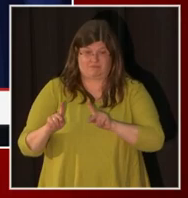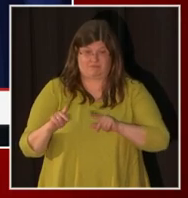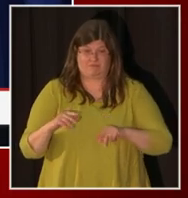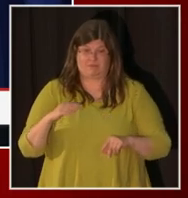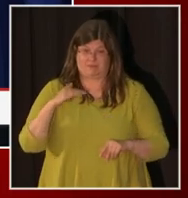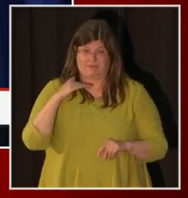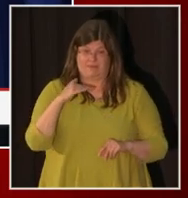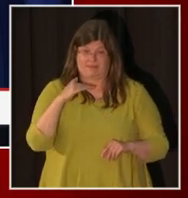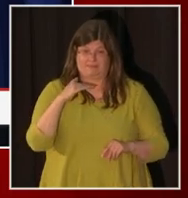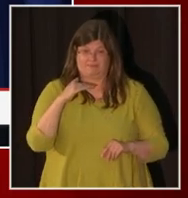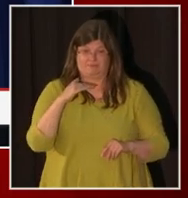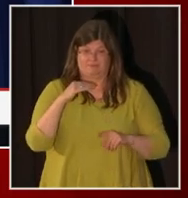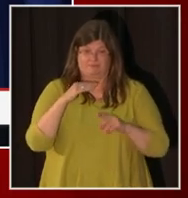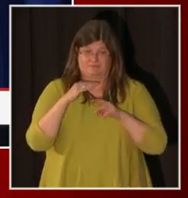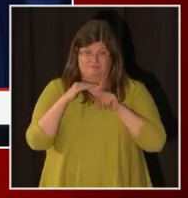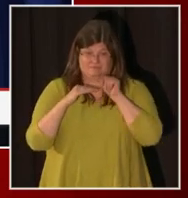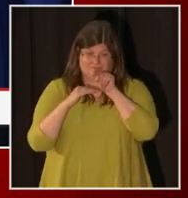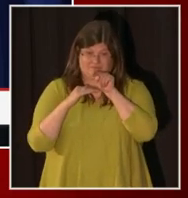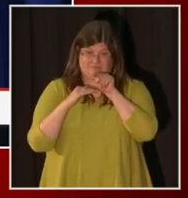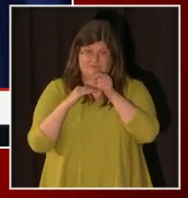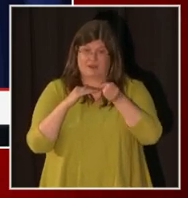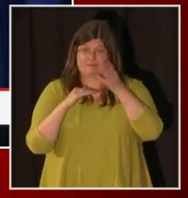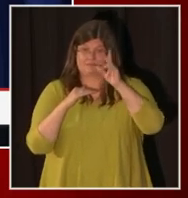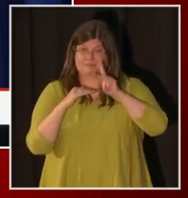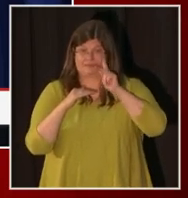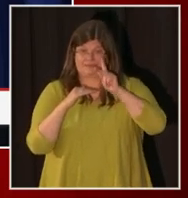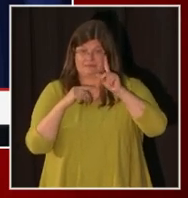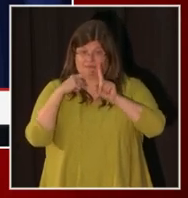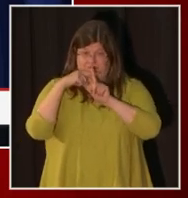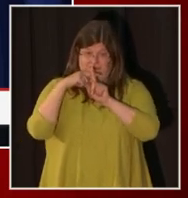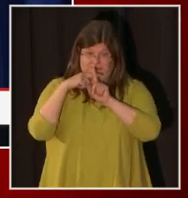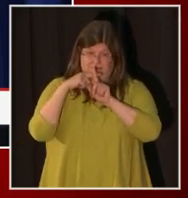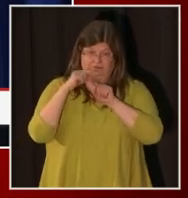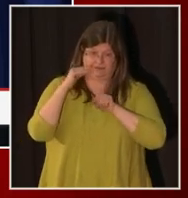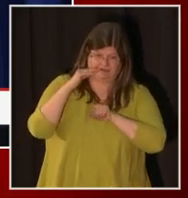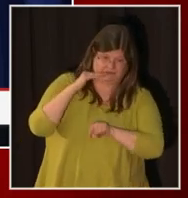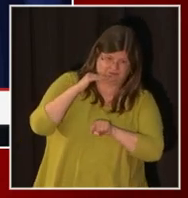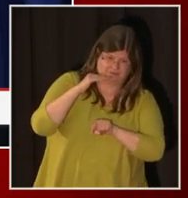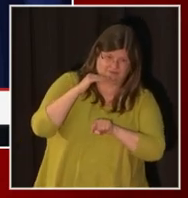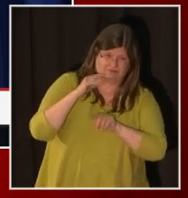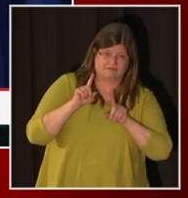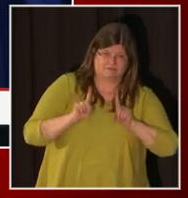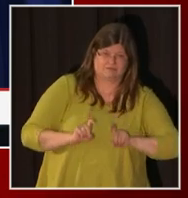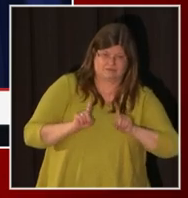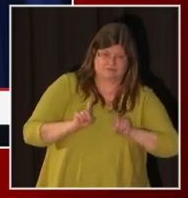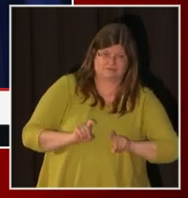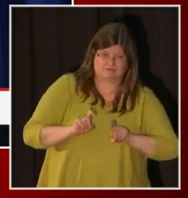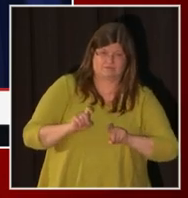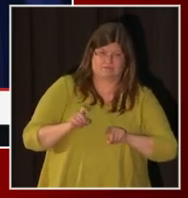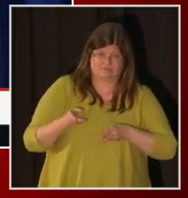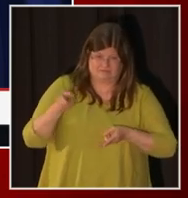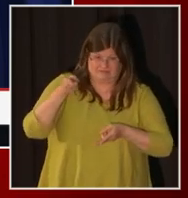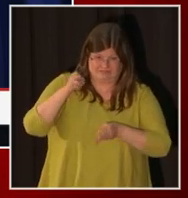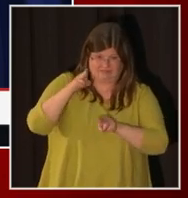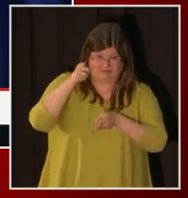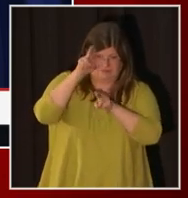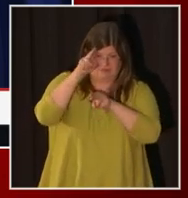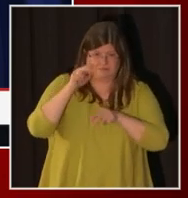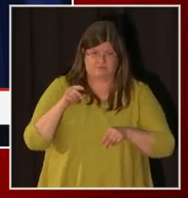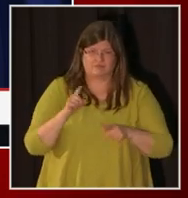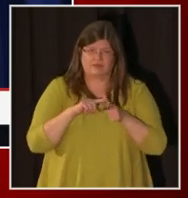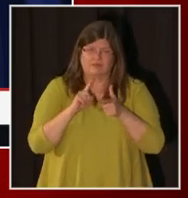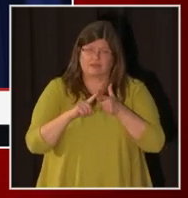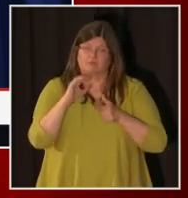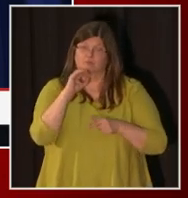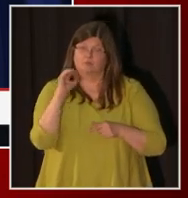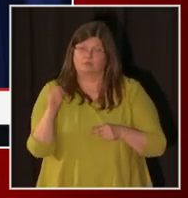get bigger at the same time, your rate of positivity still being the same. Should stay the same, right?